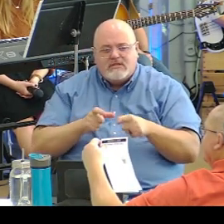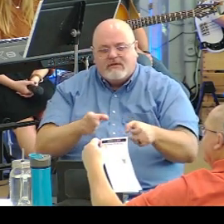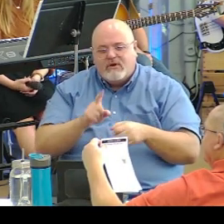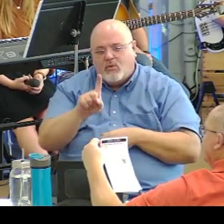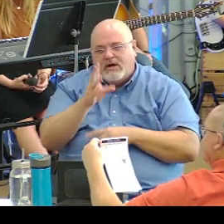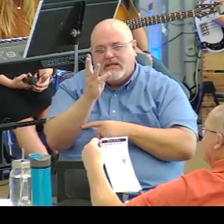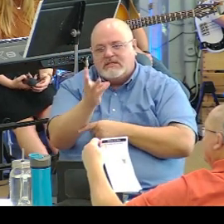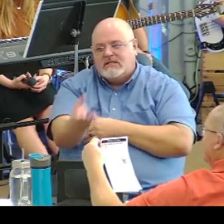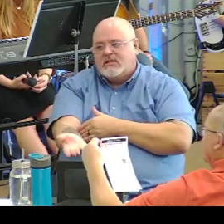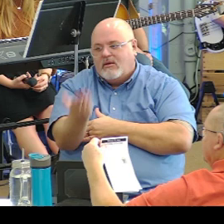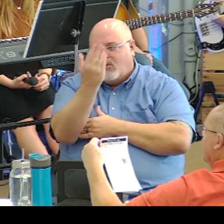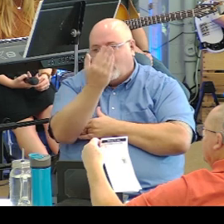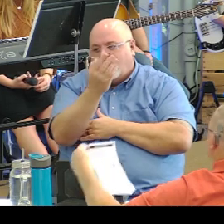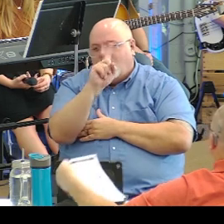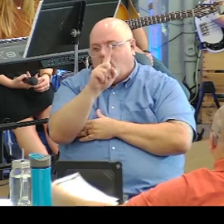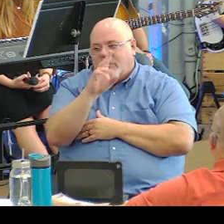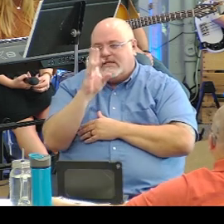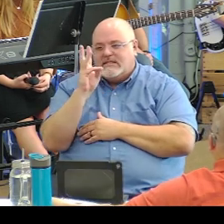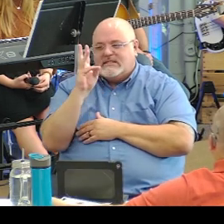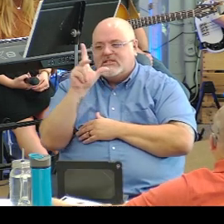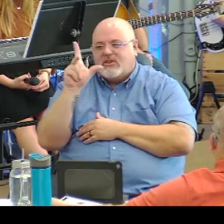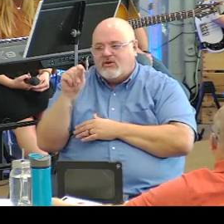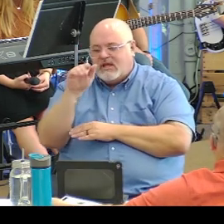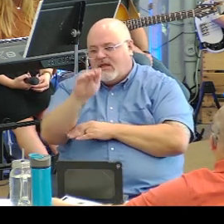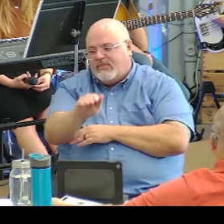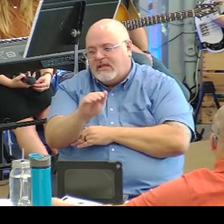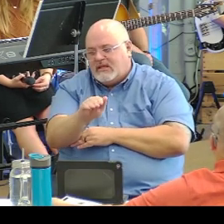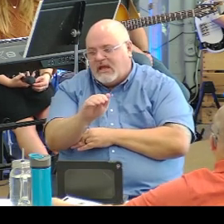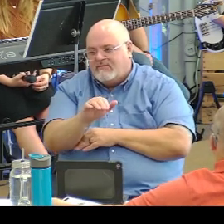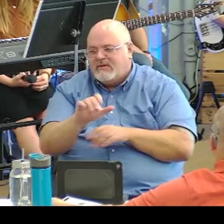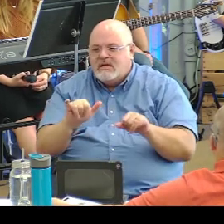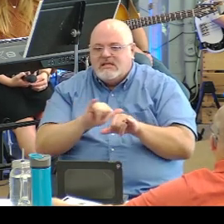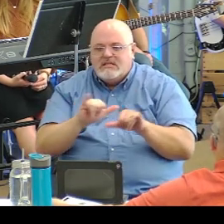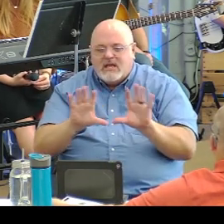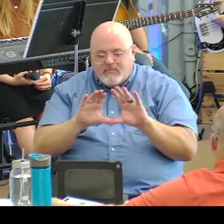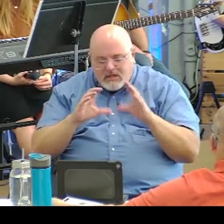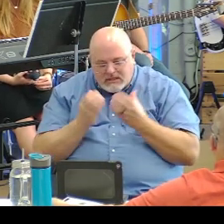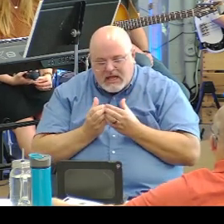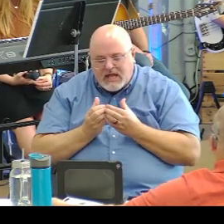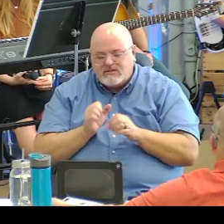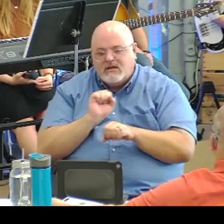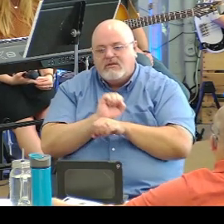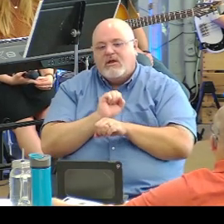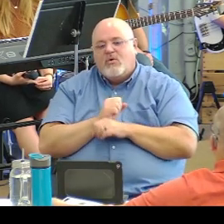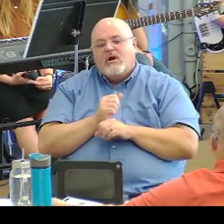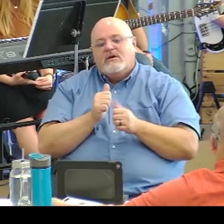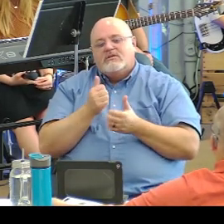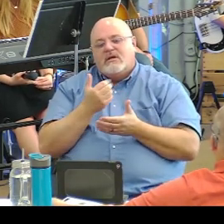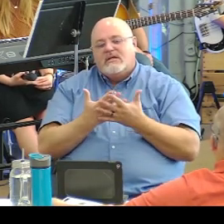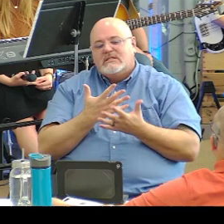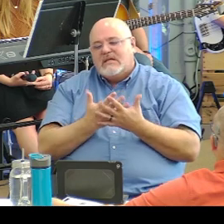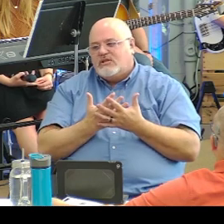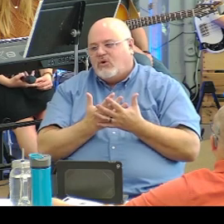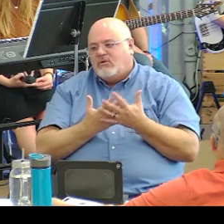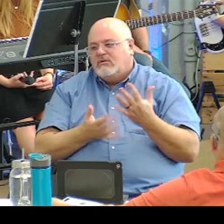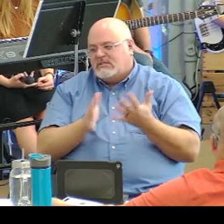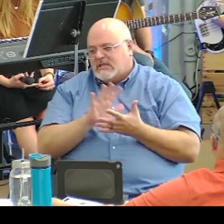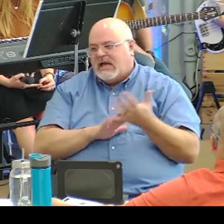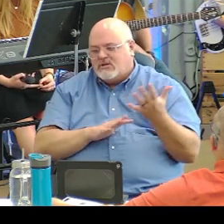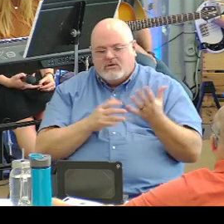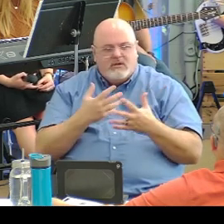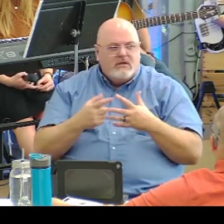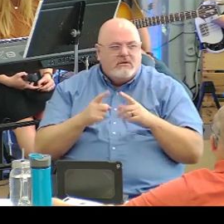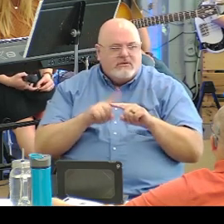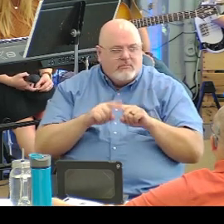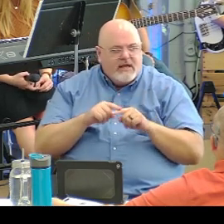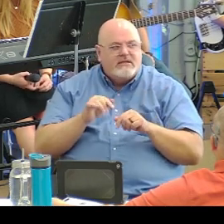6 in the morning, and one is at 6:30 in the evening. Same class, it's just that way it works into either schedule. Or if like you have young ones